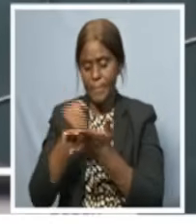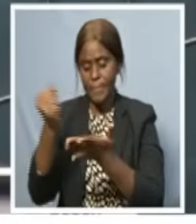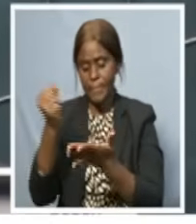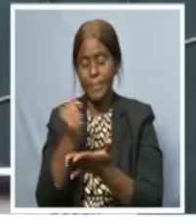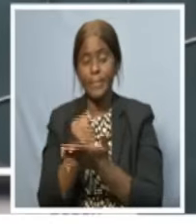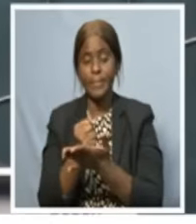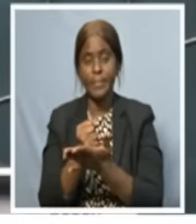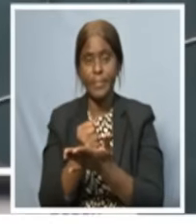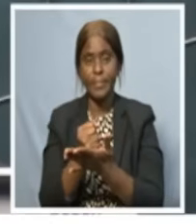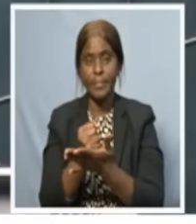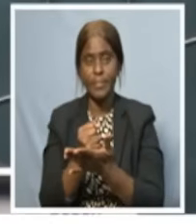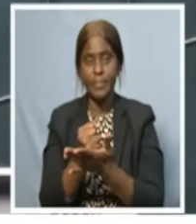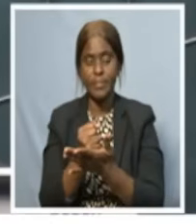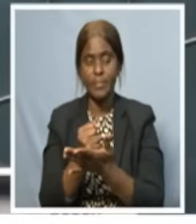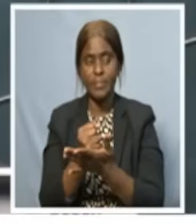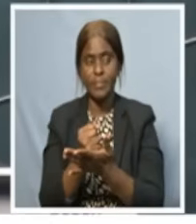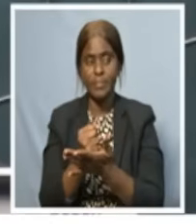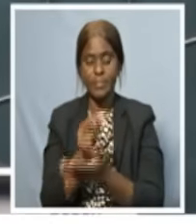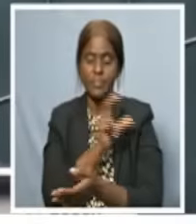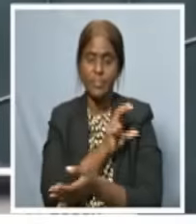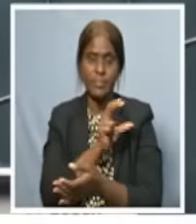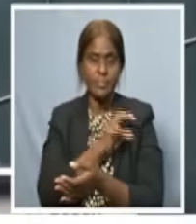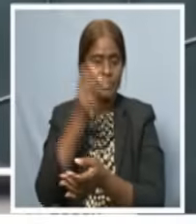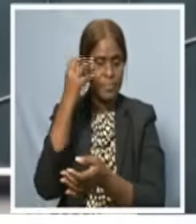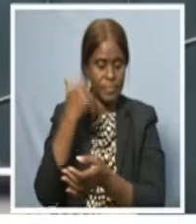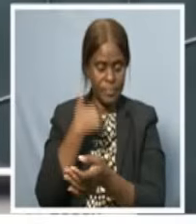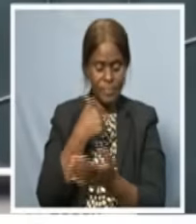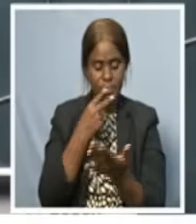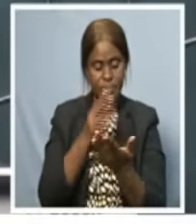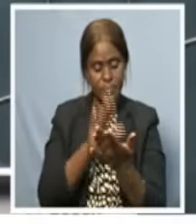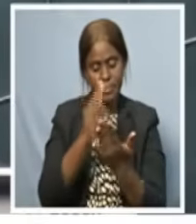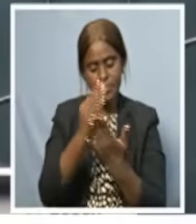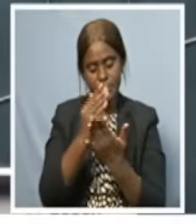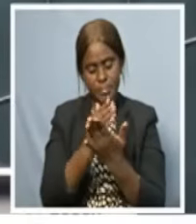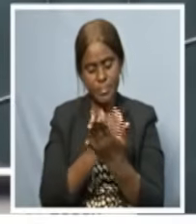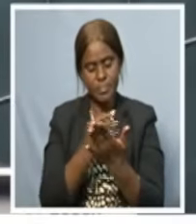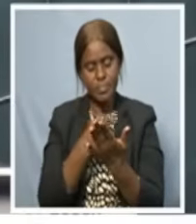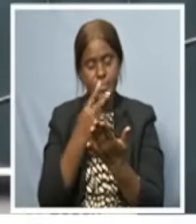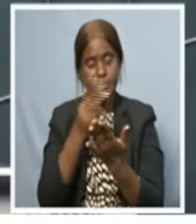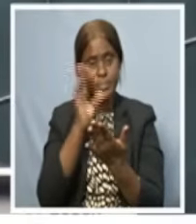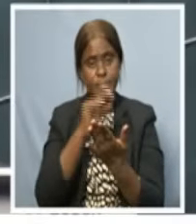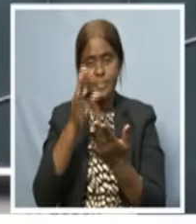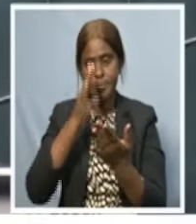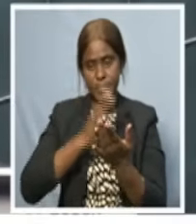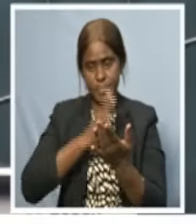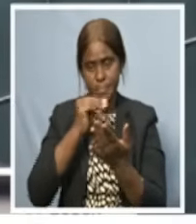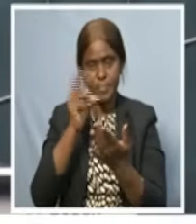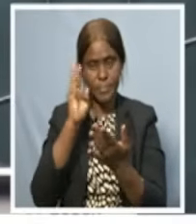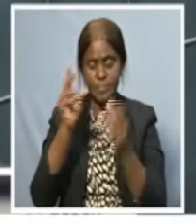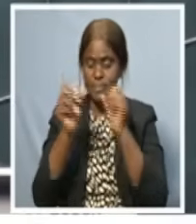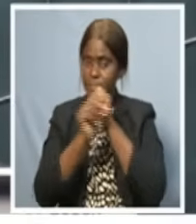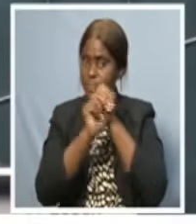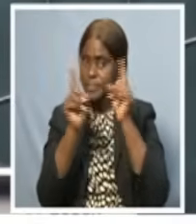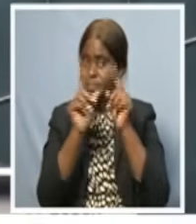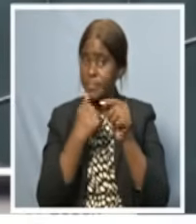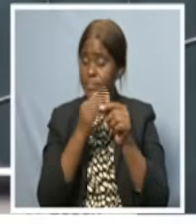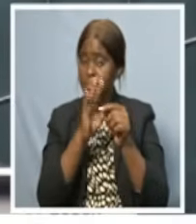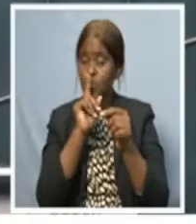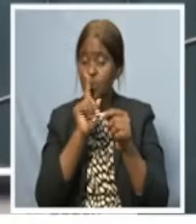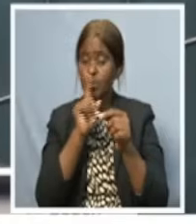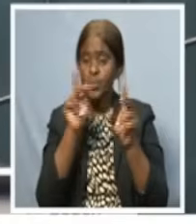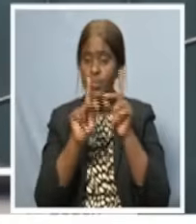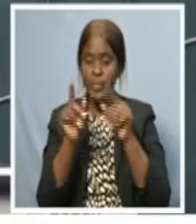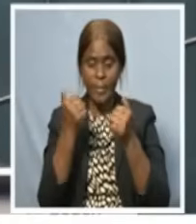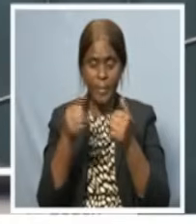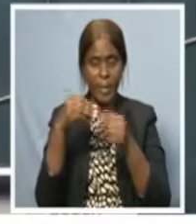recruitment of police officers. I've looked at that list, Madam Speaker. Madam Speaker, you'll be shocked